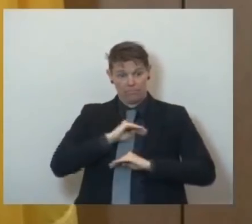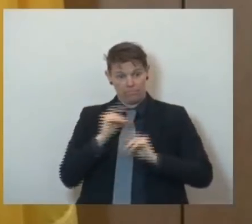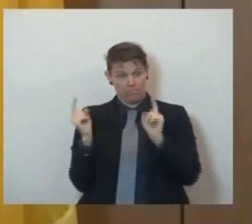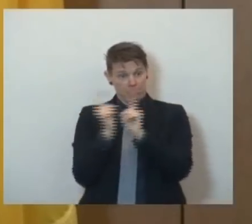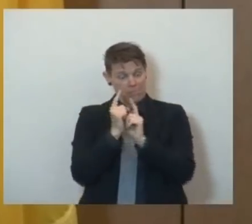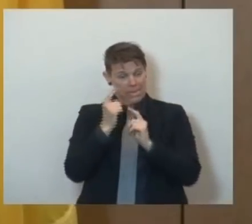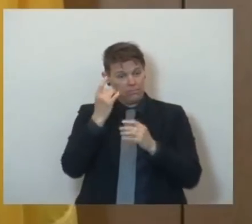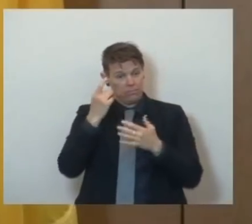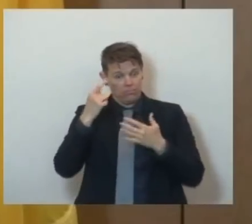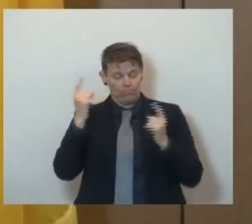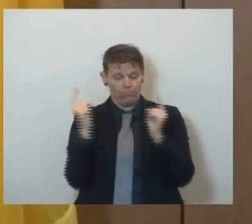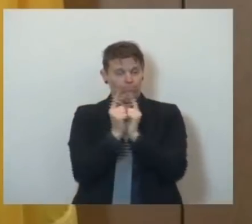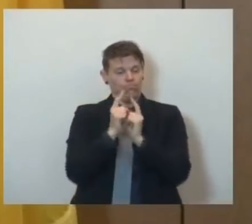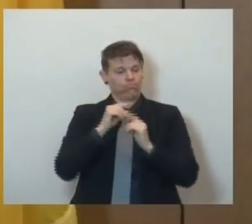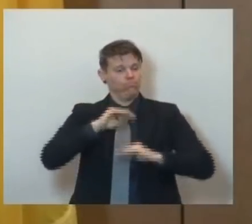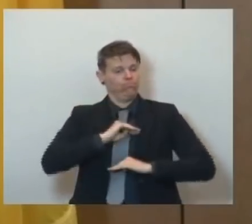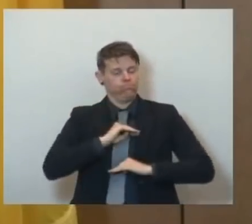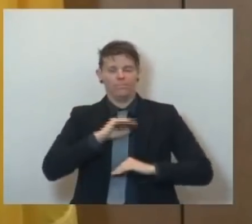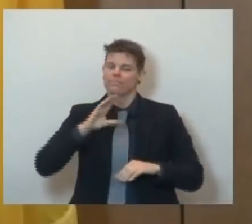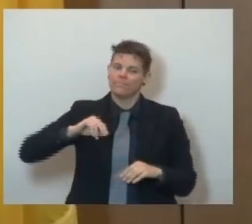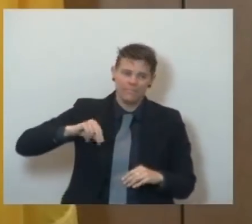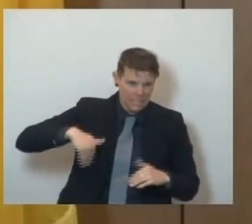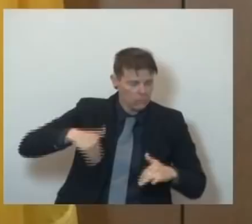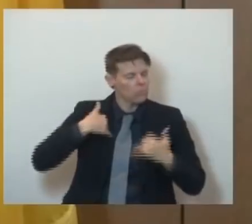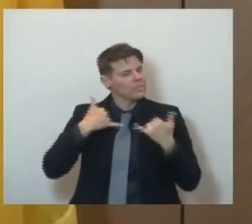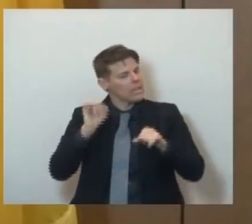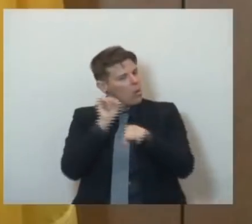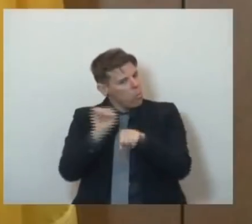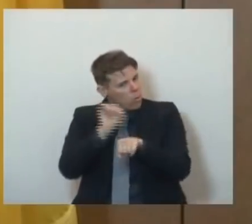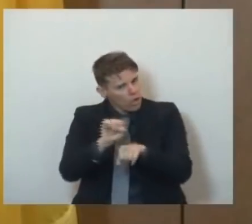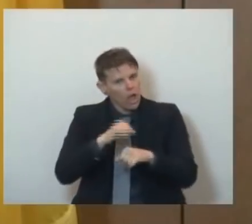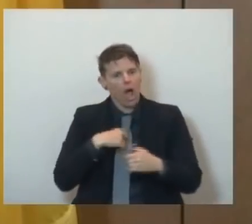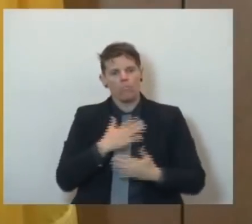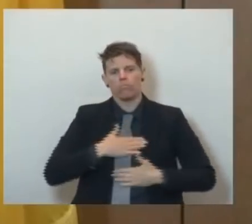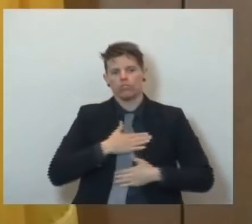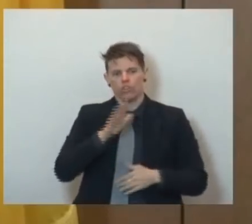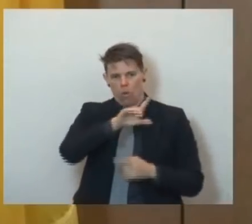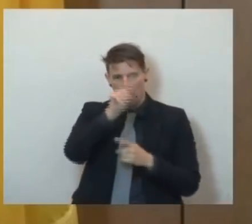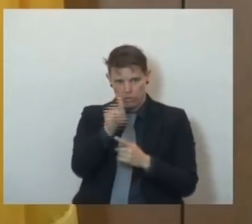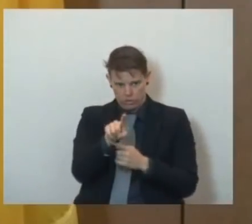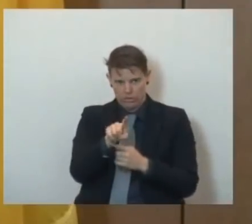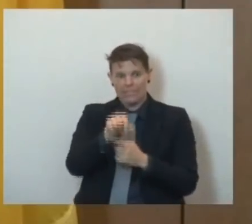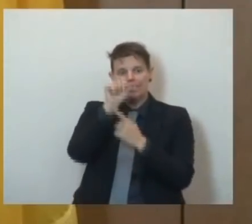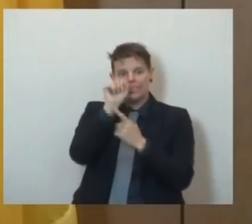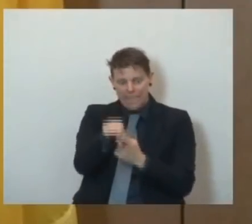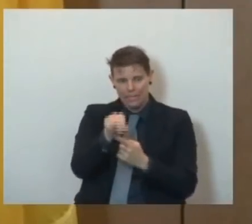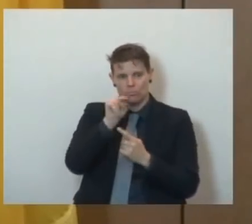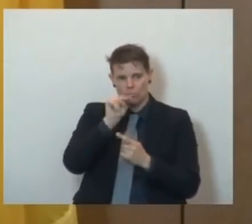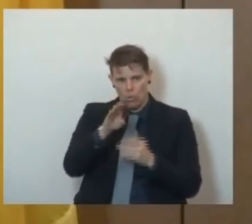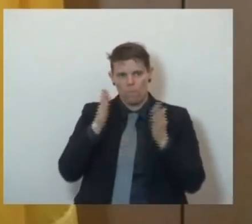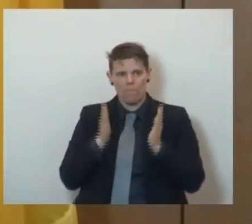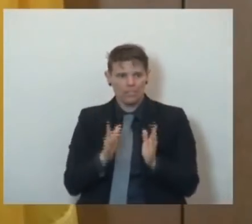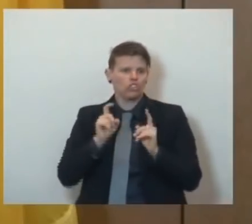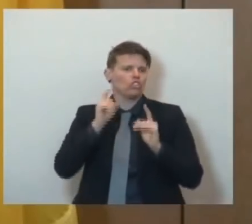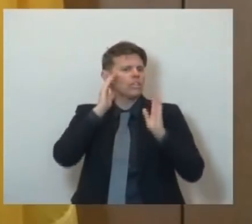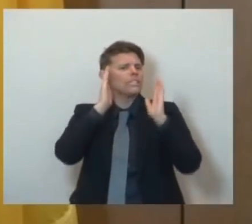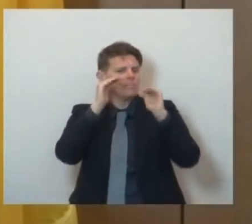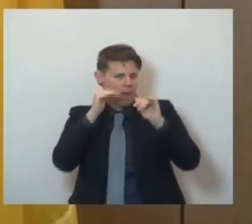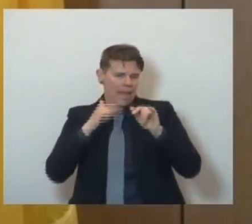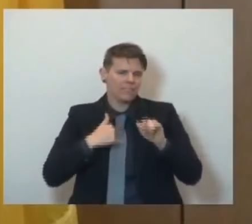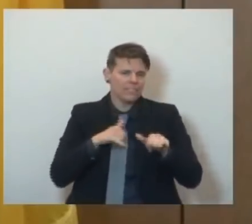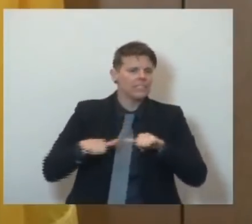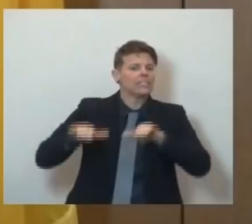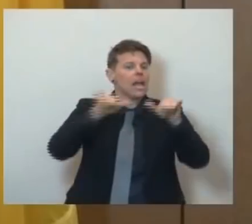but we'll keep working on that. But I appreciate the question. And yes, New Mexicans should expect that they will have the same